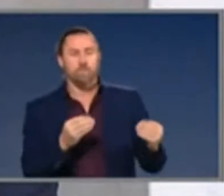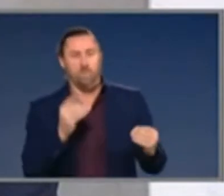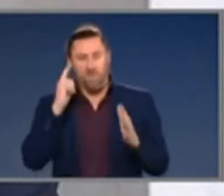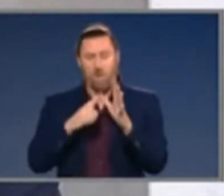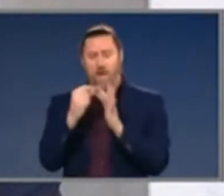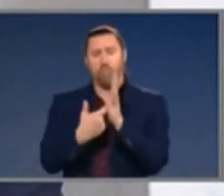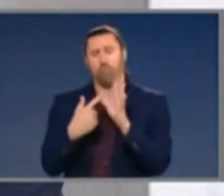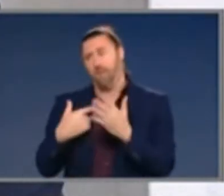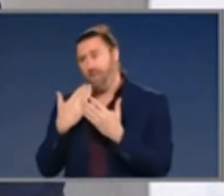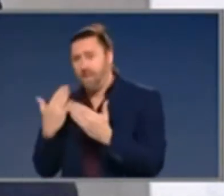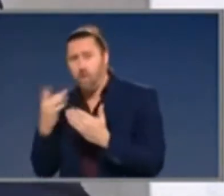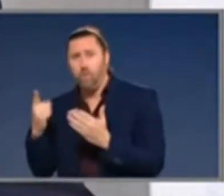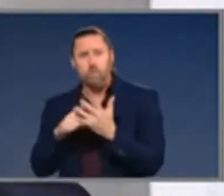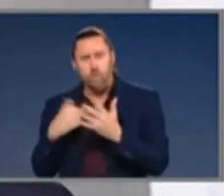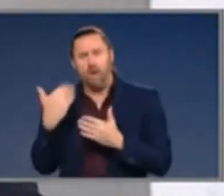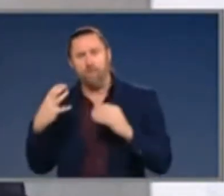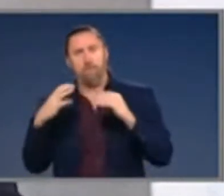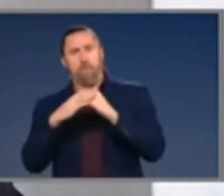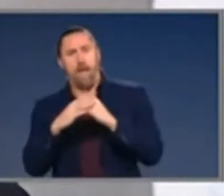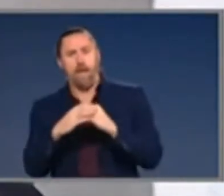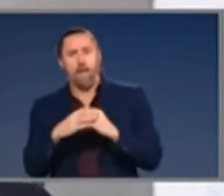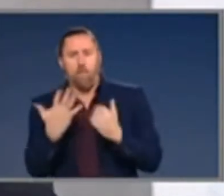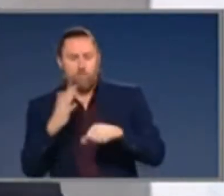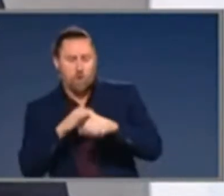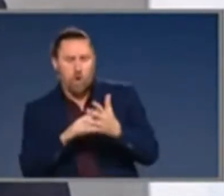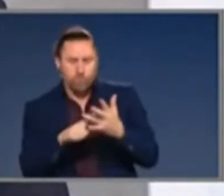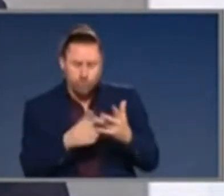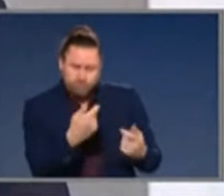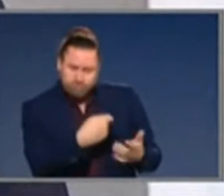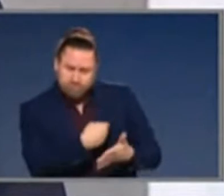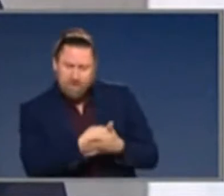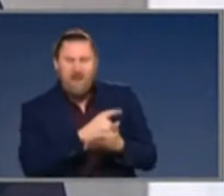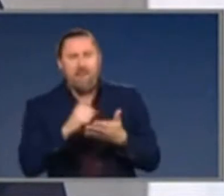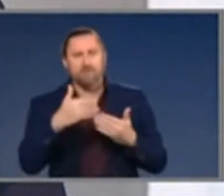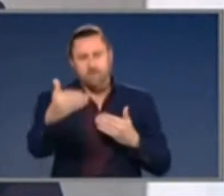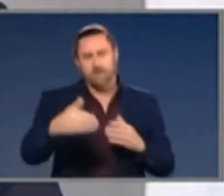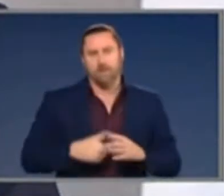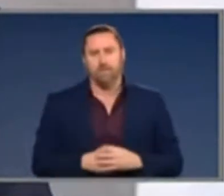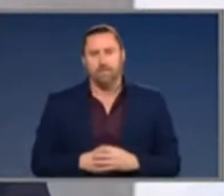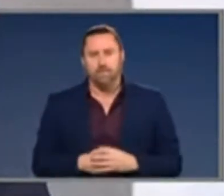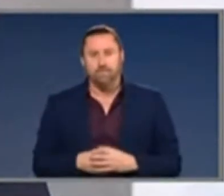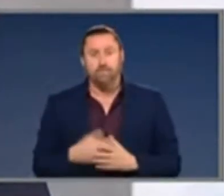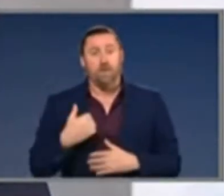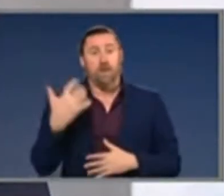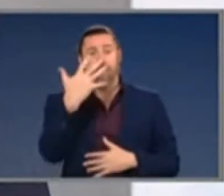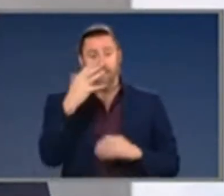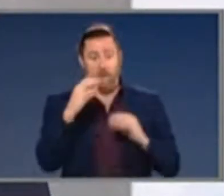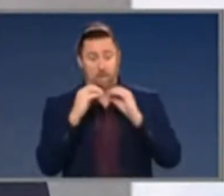to the crisis. Also of interest, the Australian Office of Financial Management announced the syndication of a $15